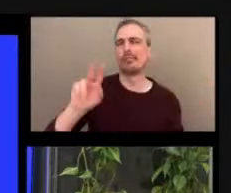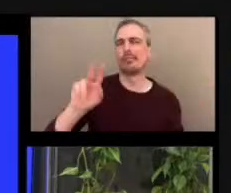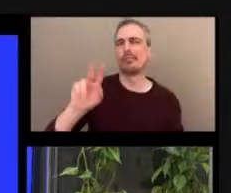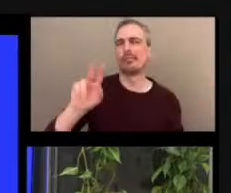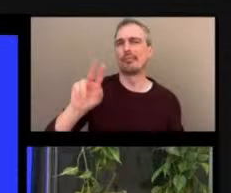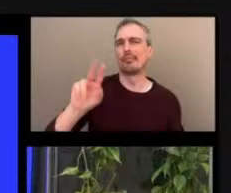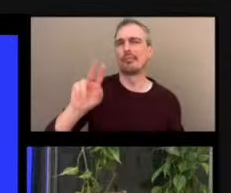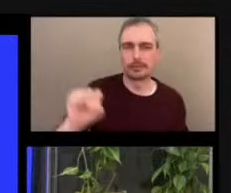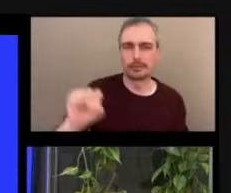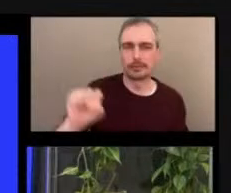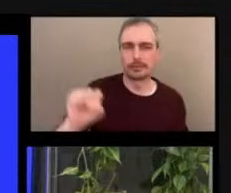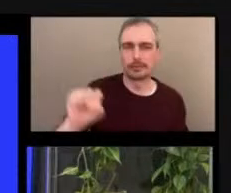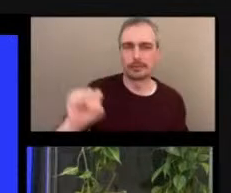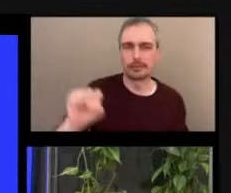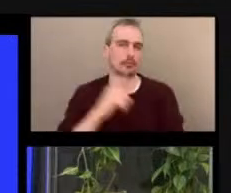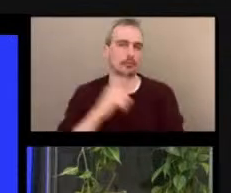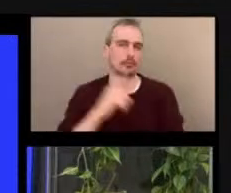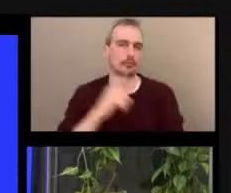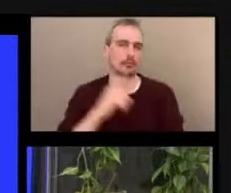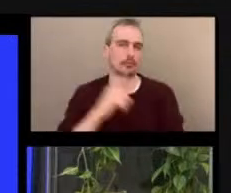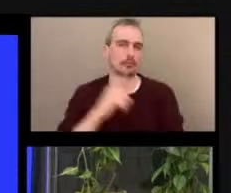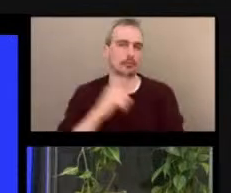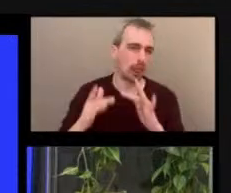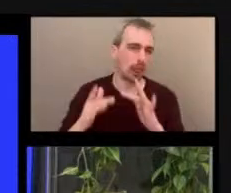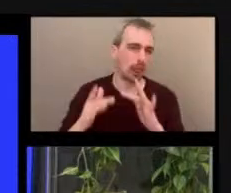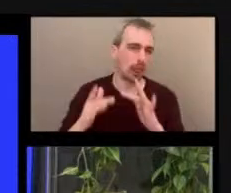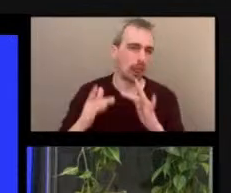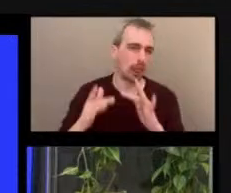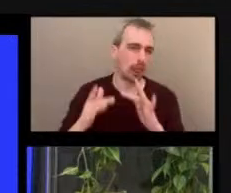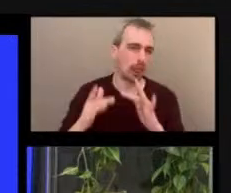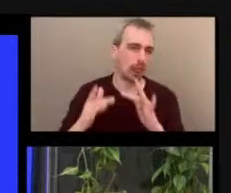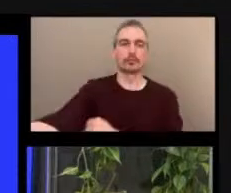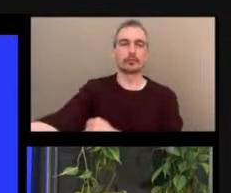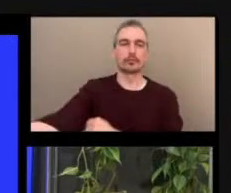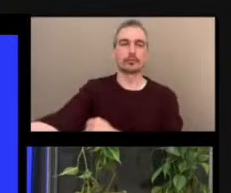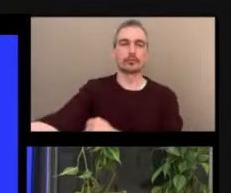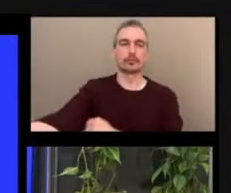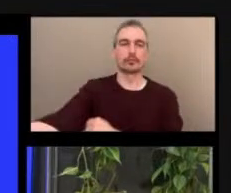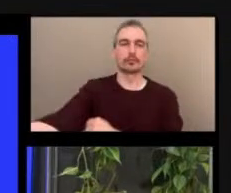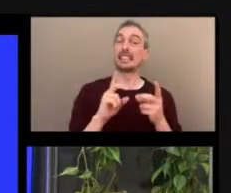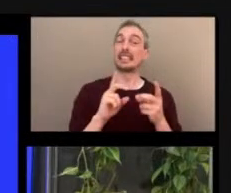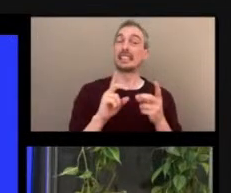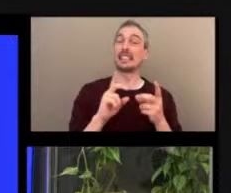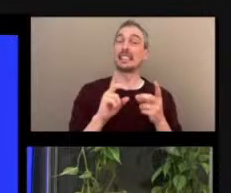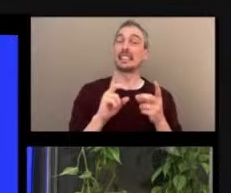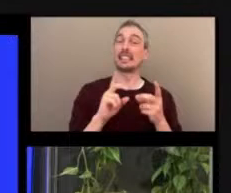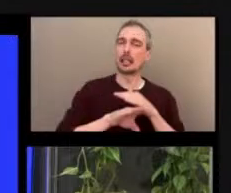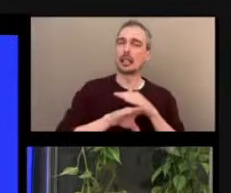AEM, and W3C's accessibility maturity model.